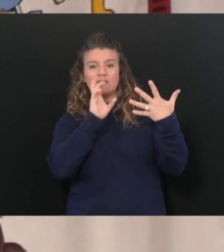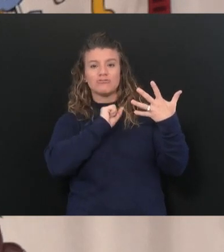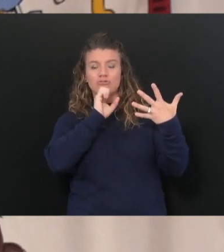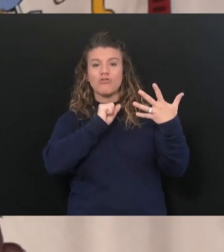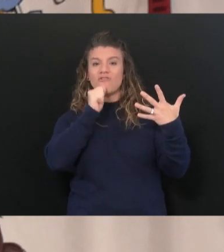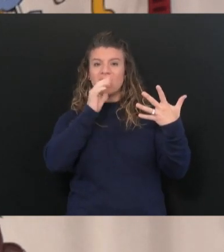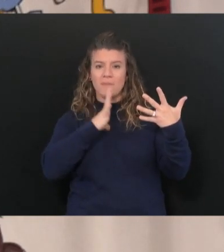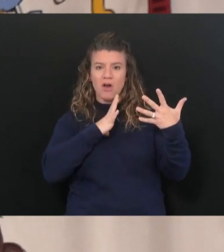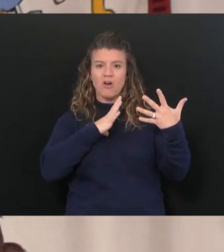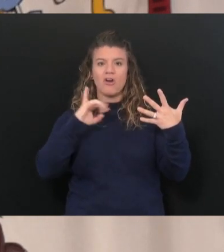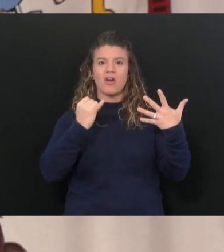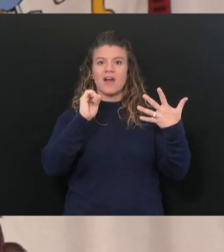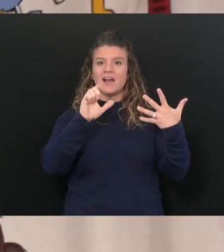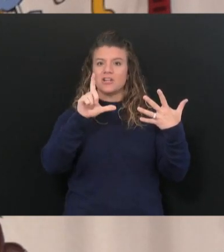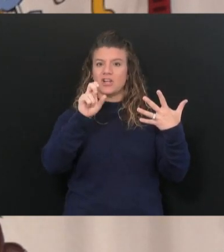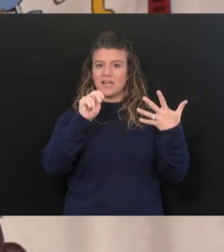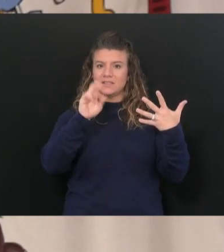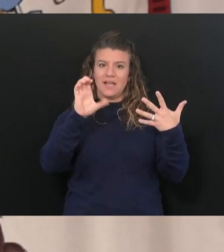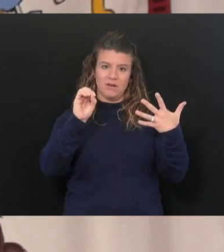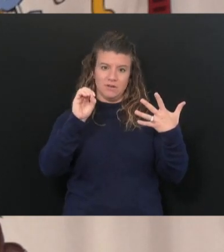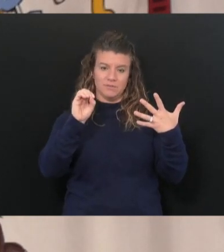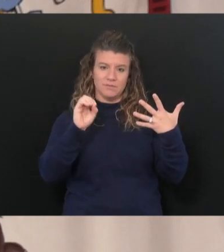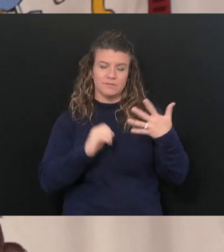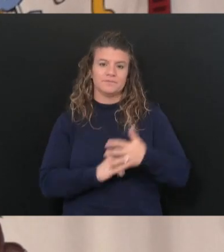96-year-old female in Jackson County.